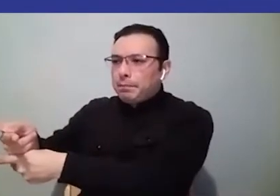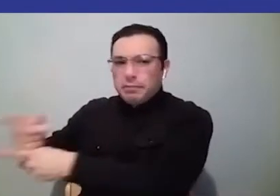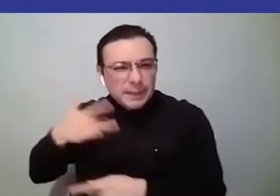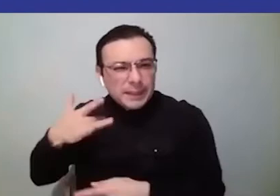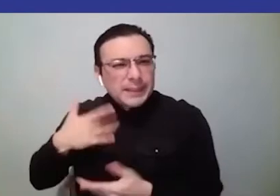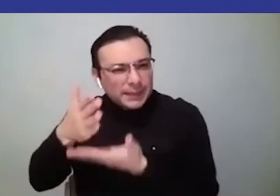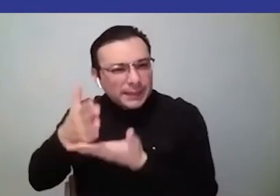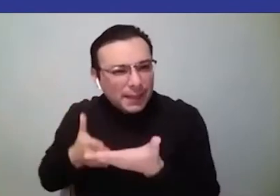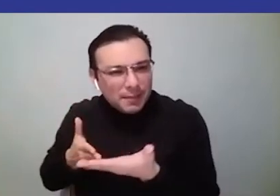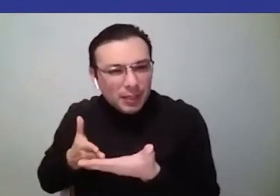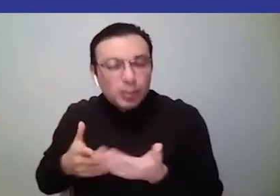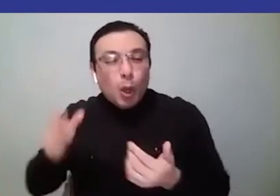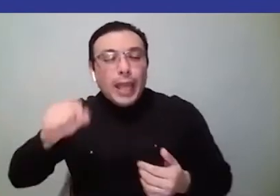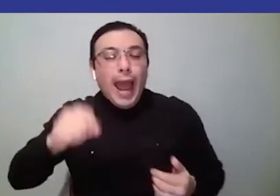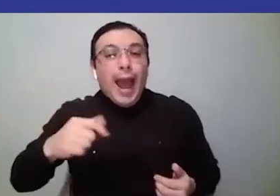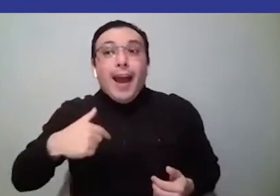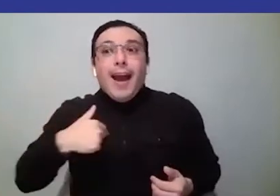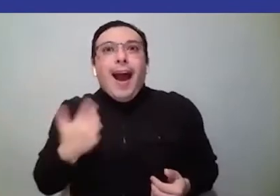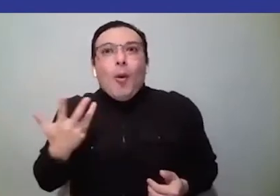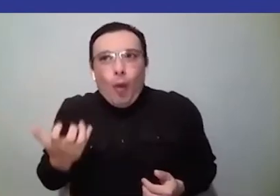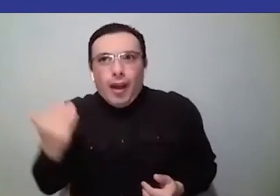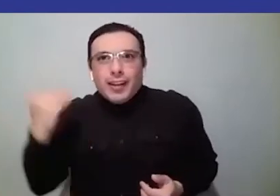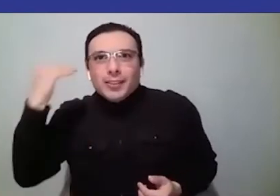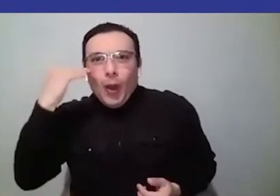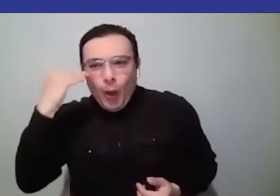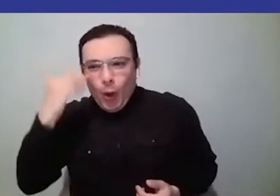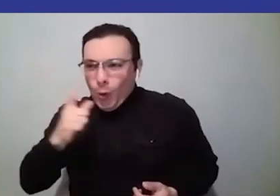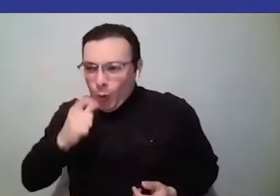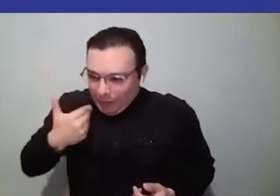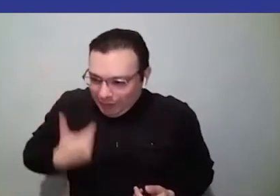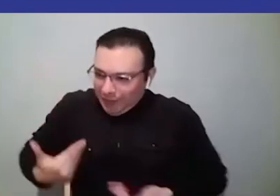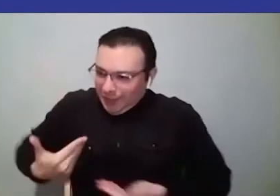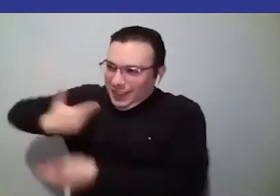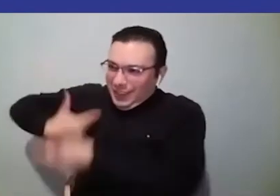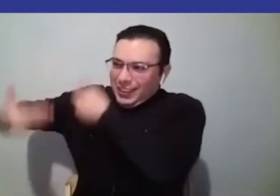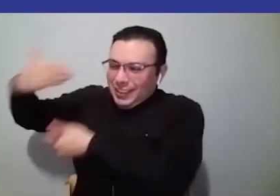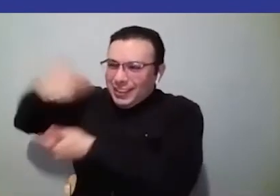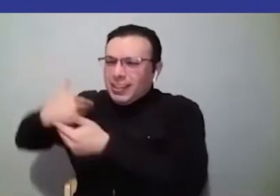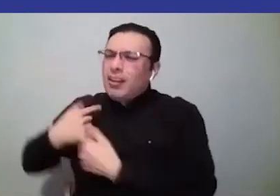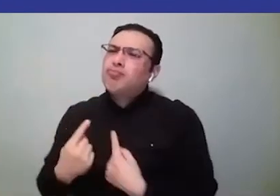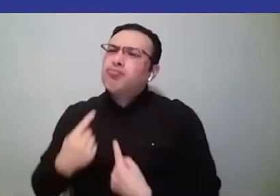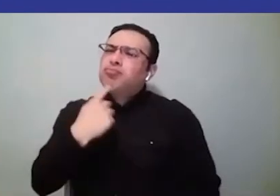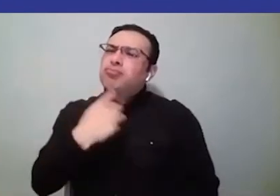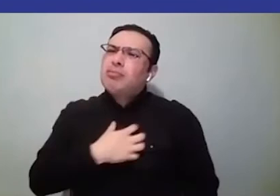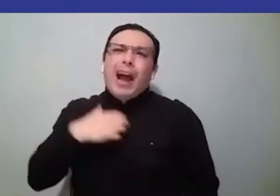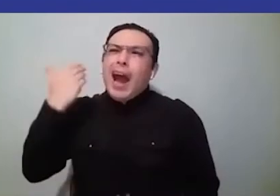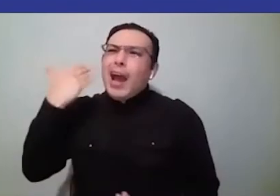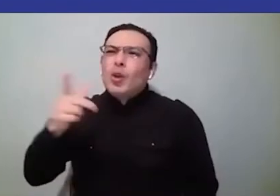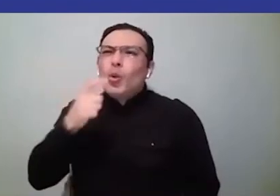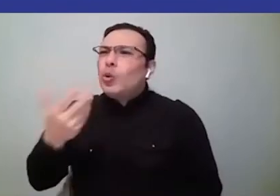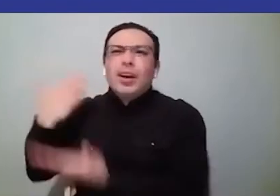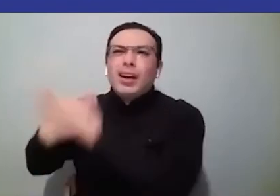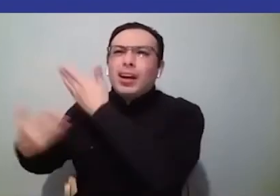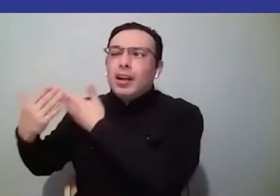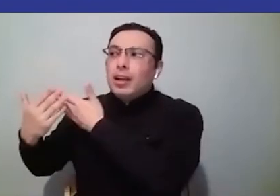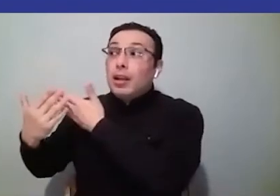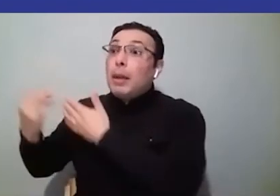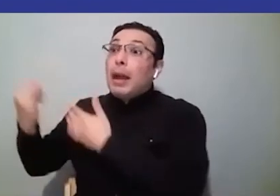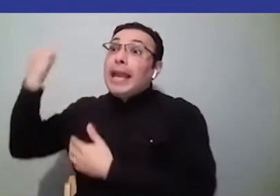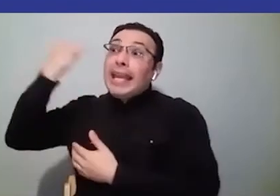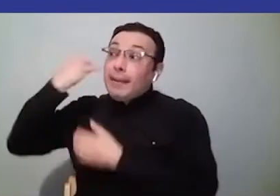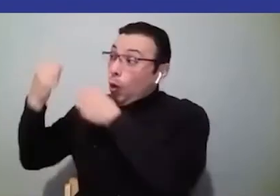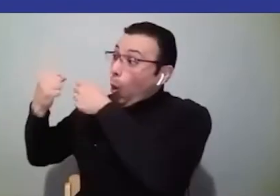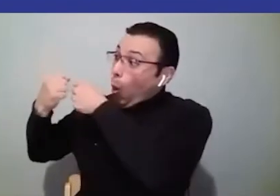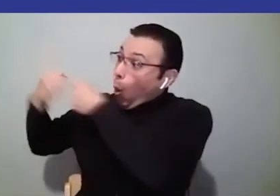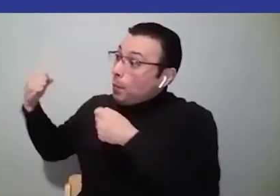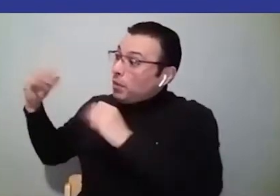strange pull between wanting to know who you are and the loss of knowing who you are, but also wanting to keep that knowledge safe for oneself, and it doesn't